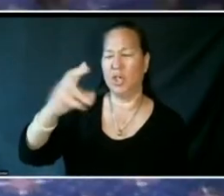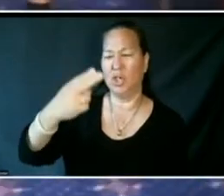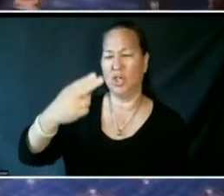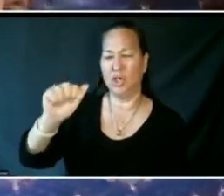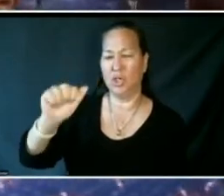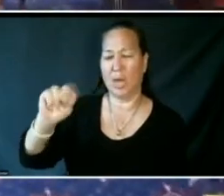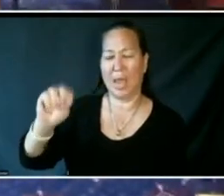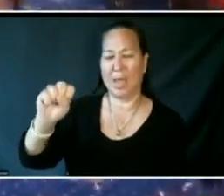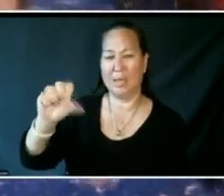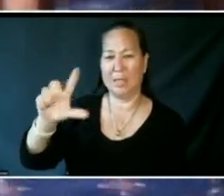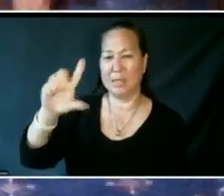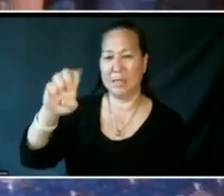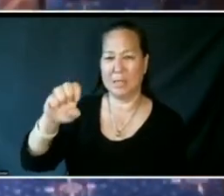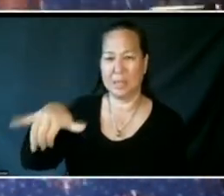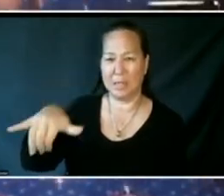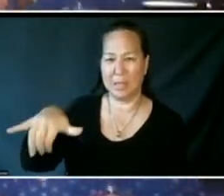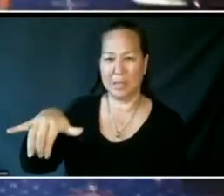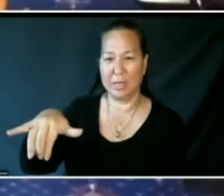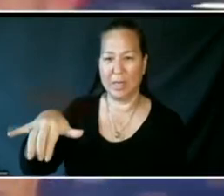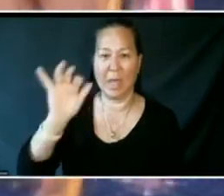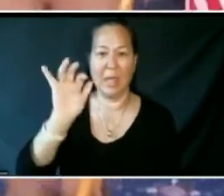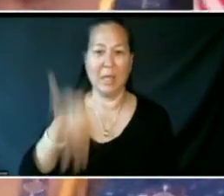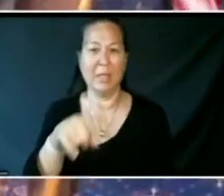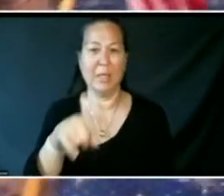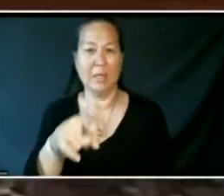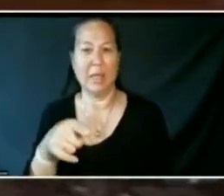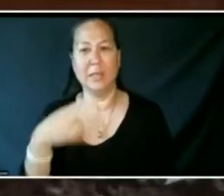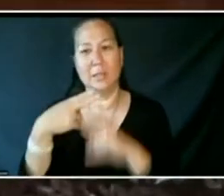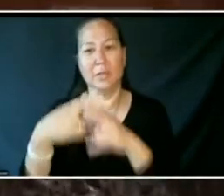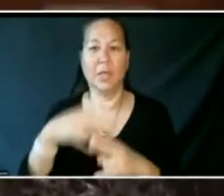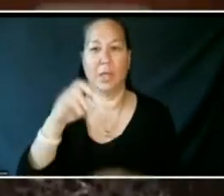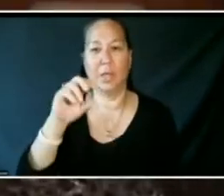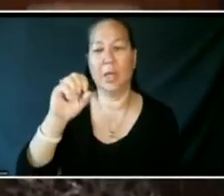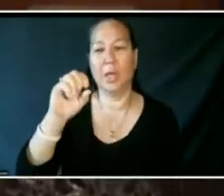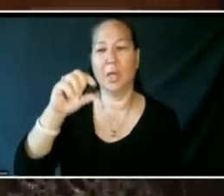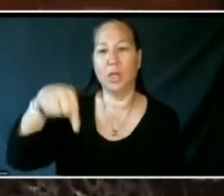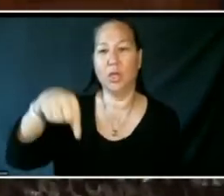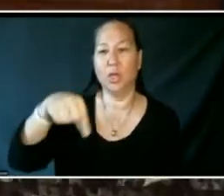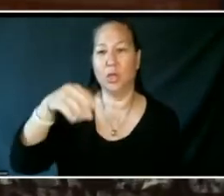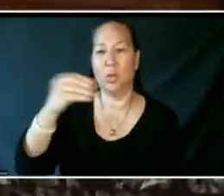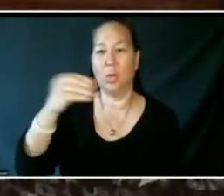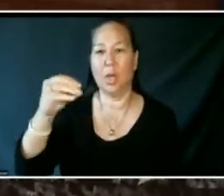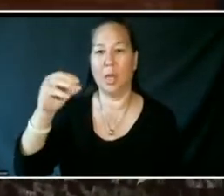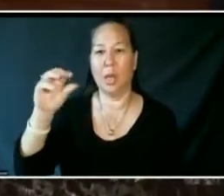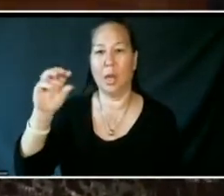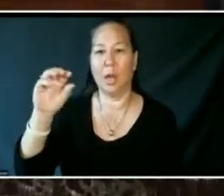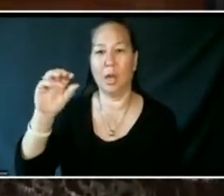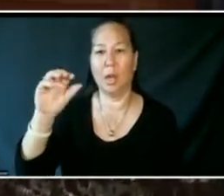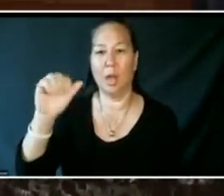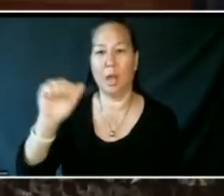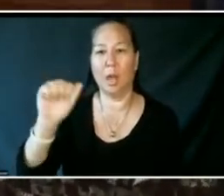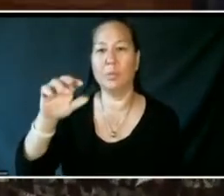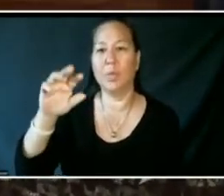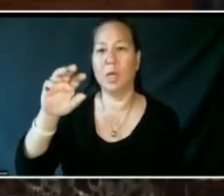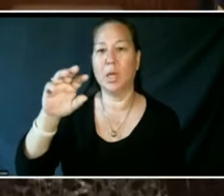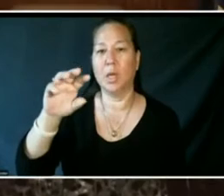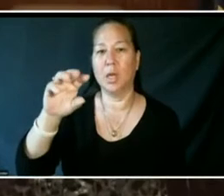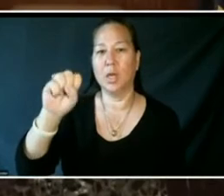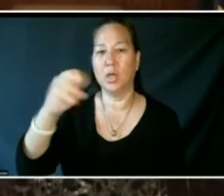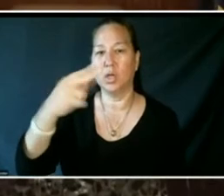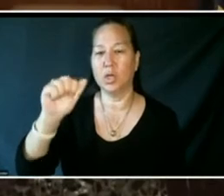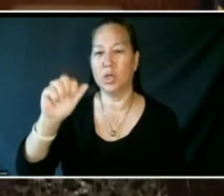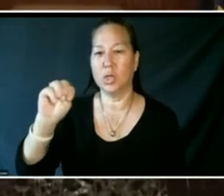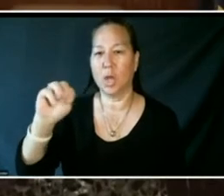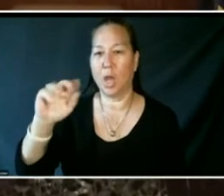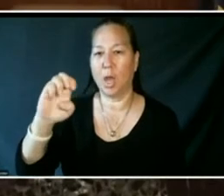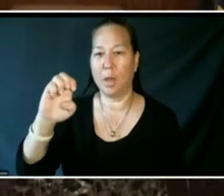perhaps better known as the QAnon shaman. This rioter entered the Capitol on January 6th, was photographed leaving a threatening note on the